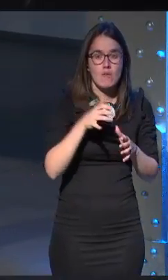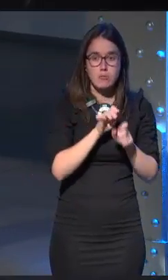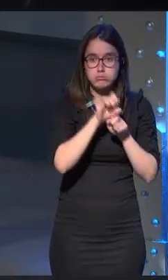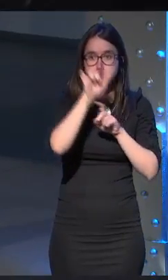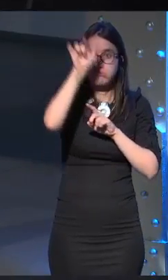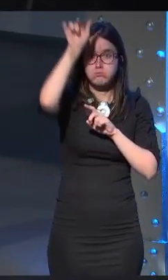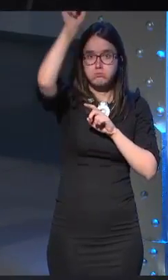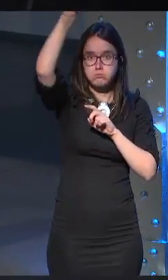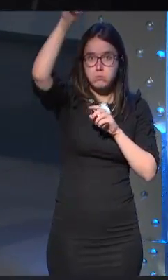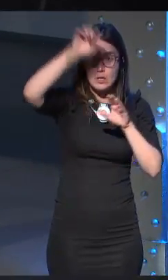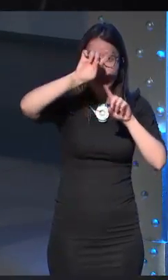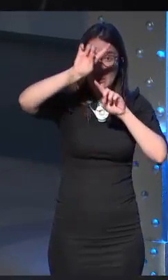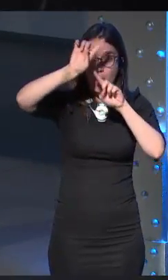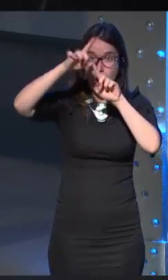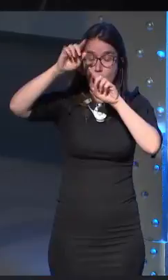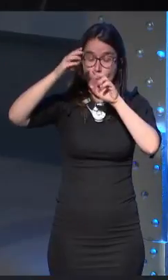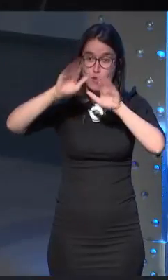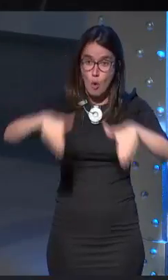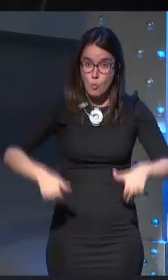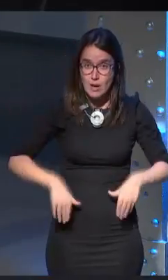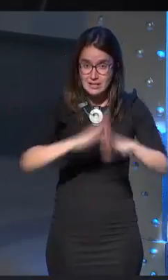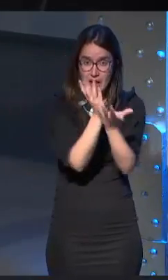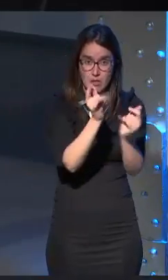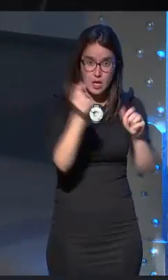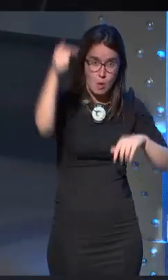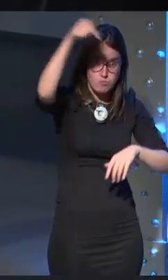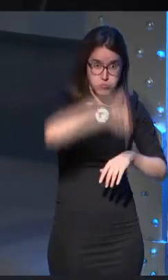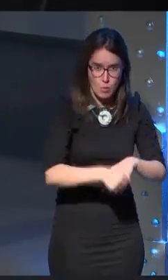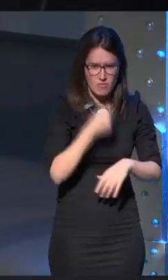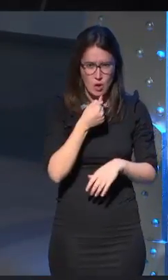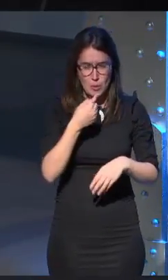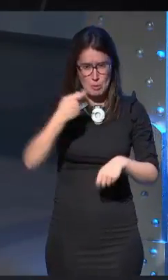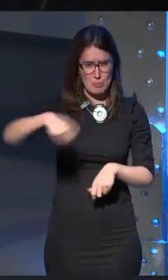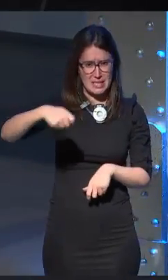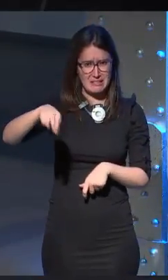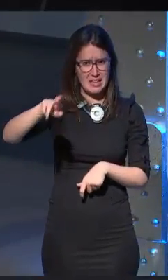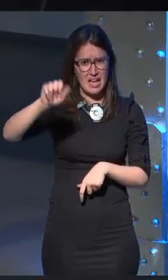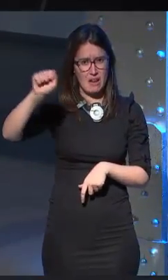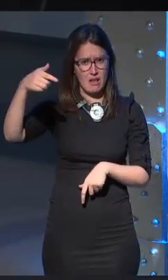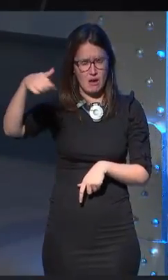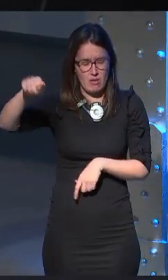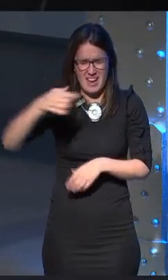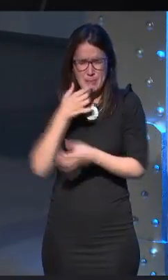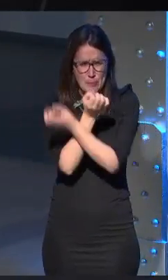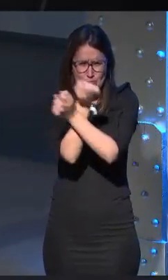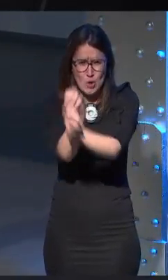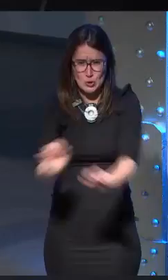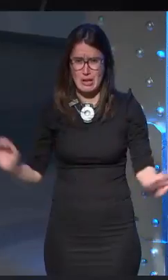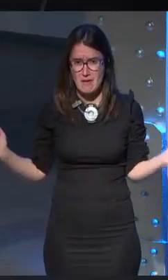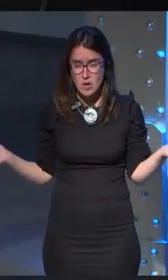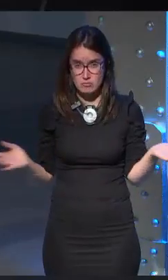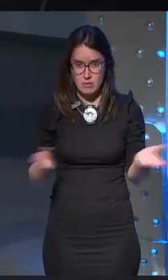land. I said, hey, he's crazy. That's not going to happen. And he did